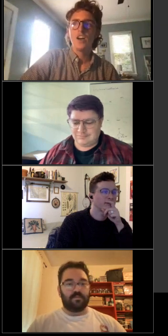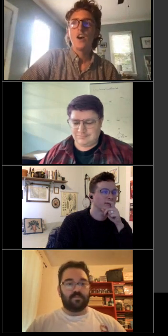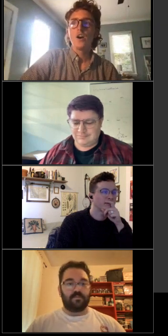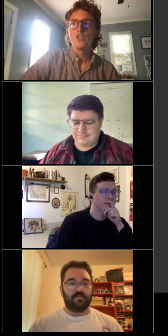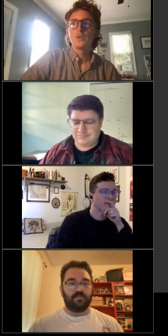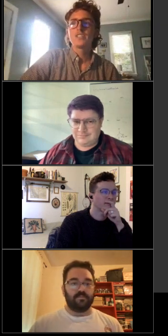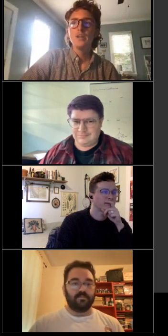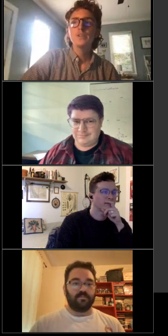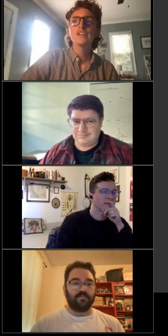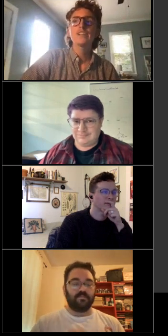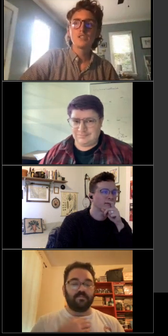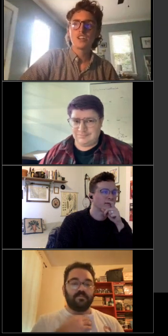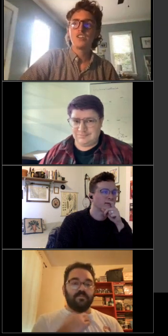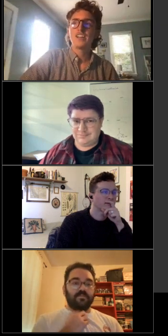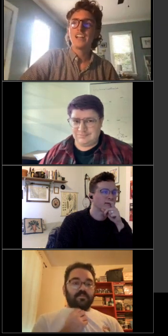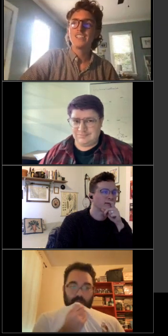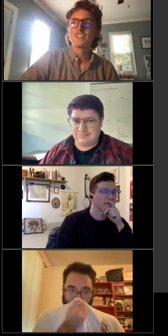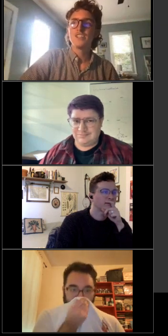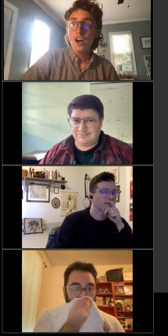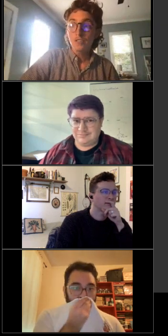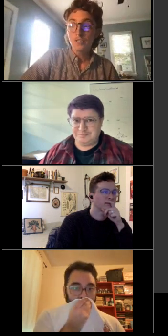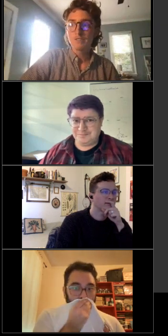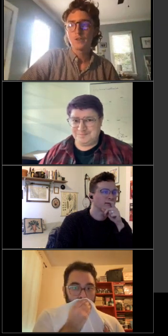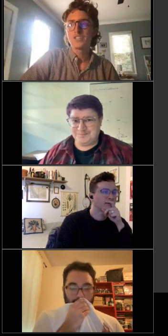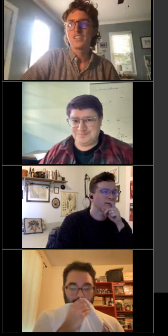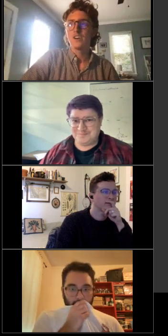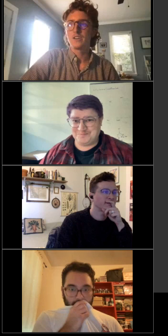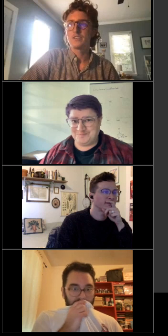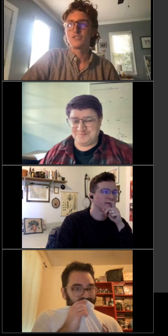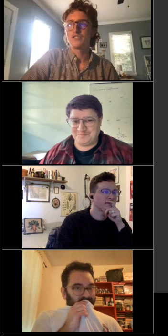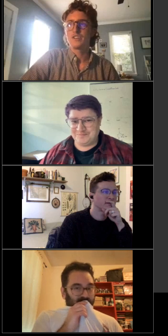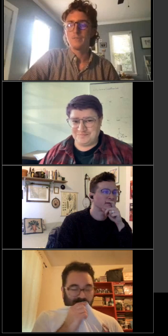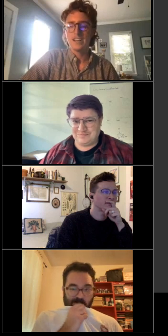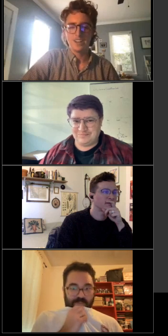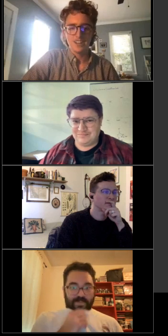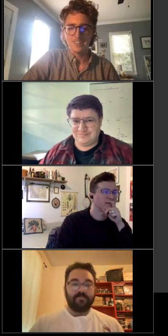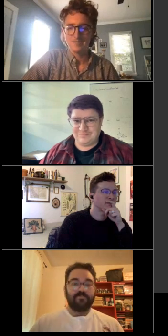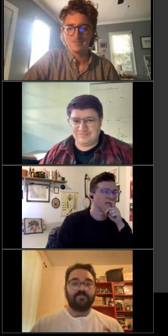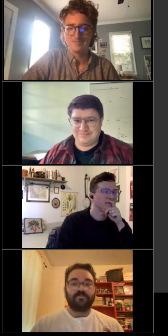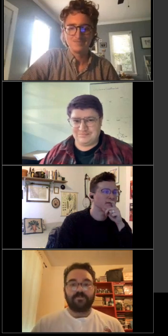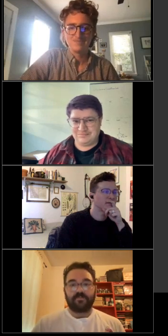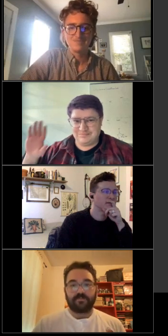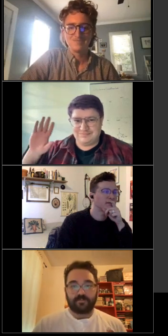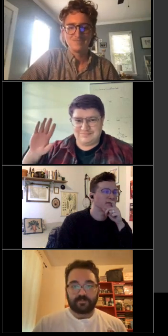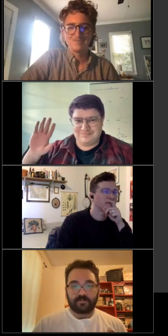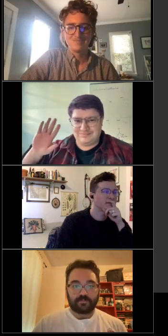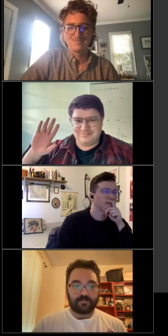that although it's temporarily misgendering, at least it's not reinforcing the artificial gender binary?